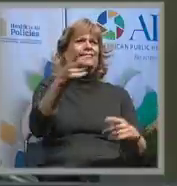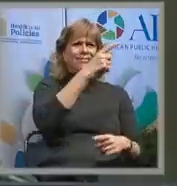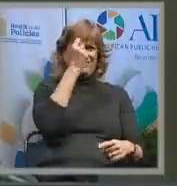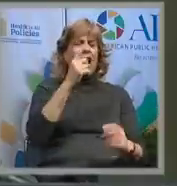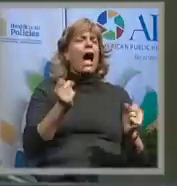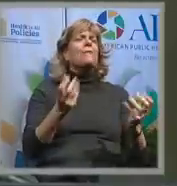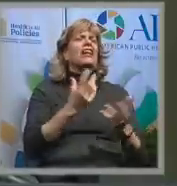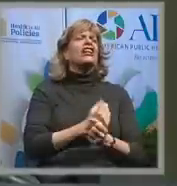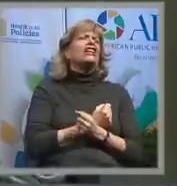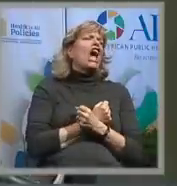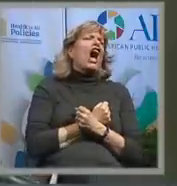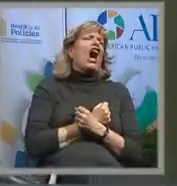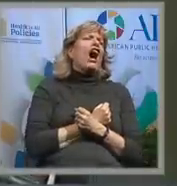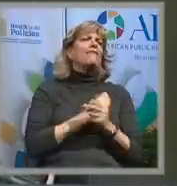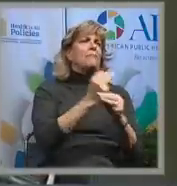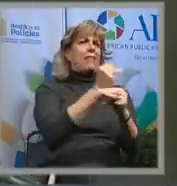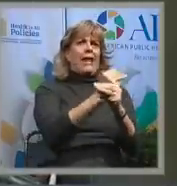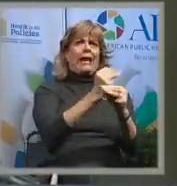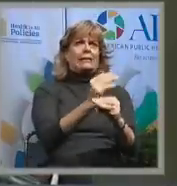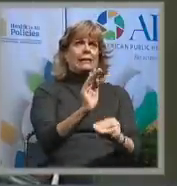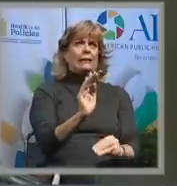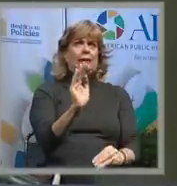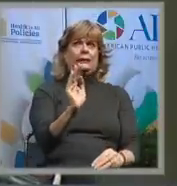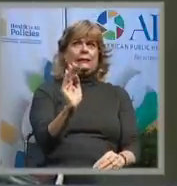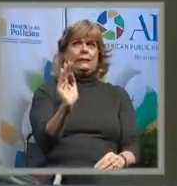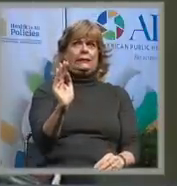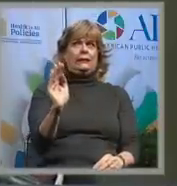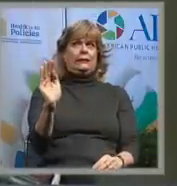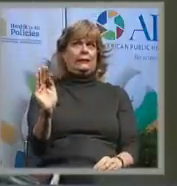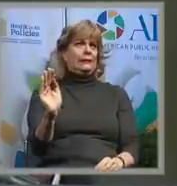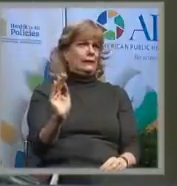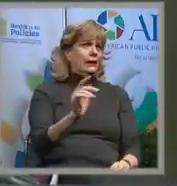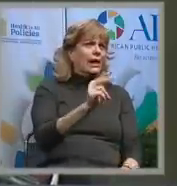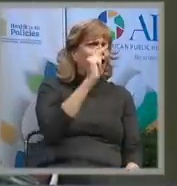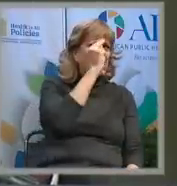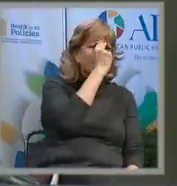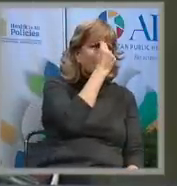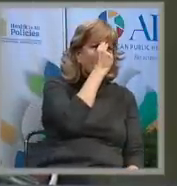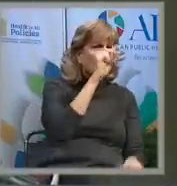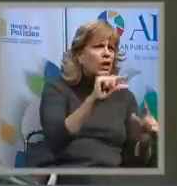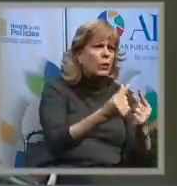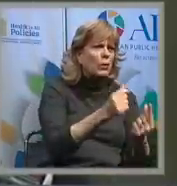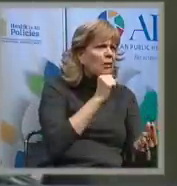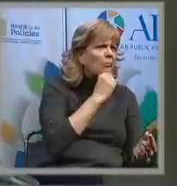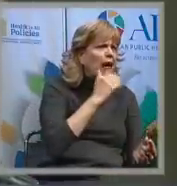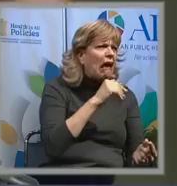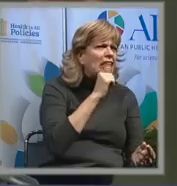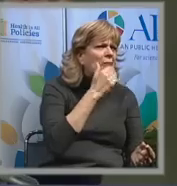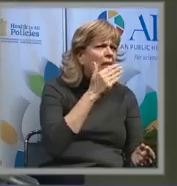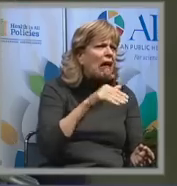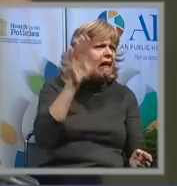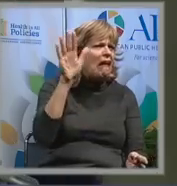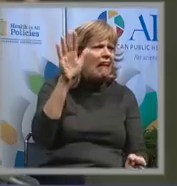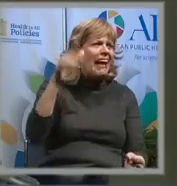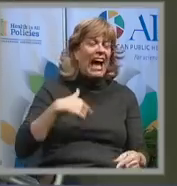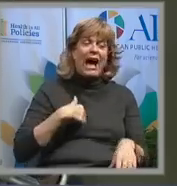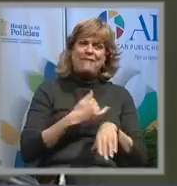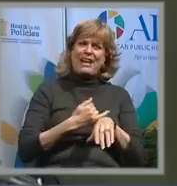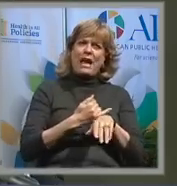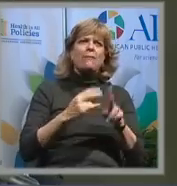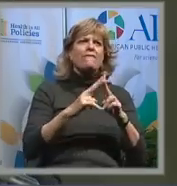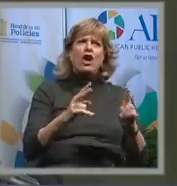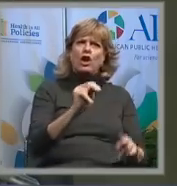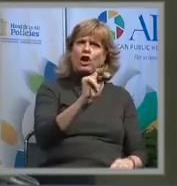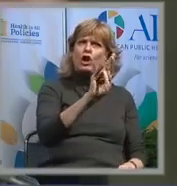Now, how many of you love mathematics? It's a pretty nerdy group, not bad. I'm on a campus that is very